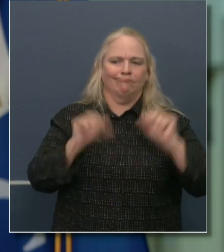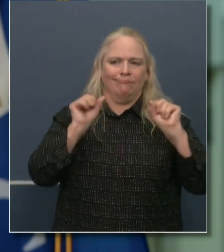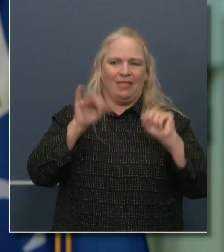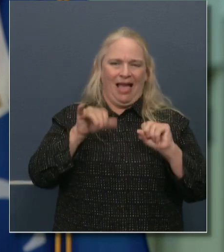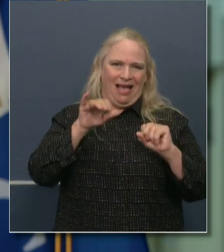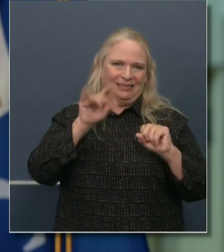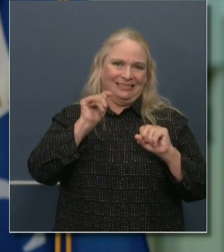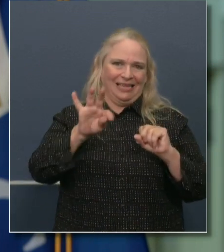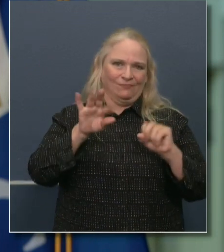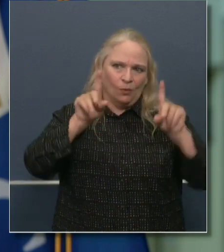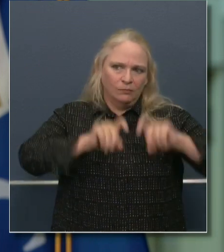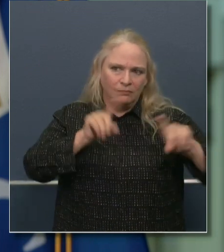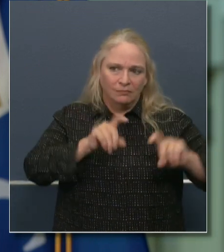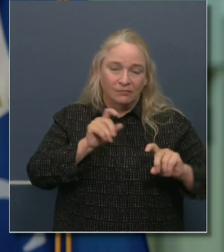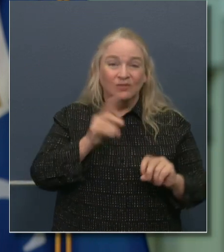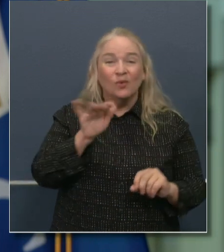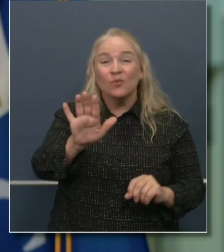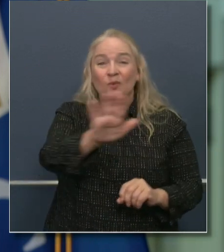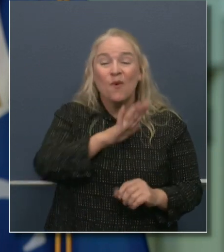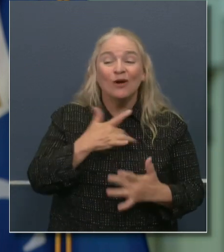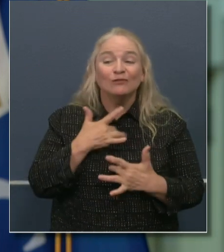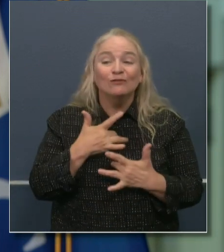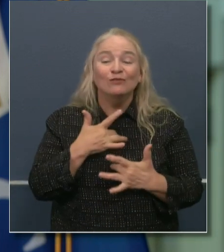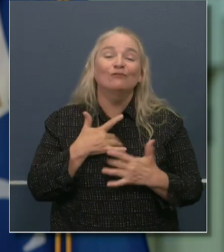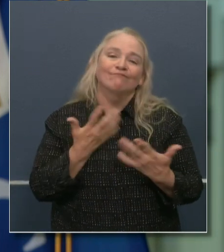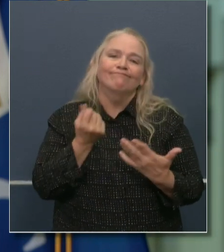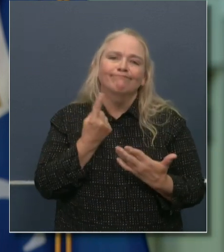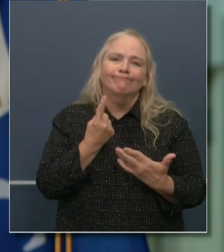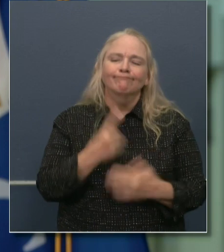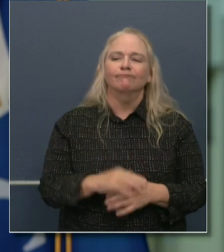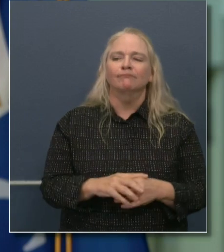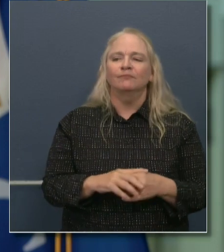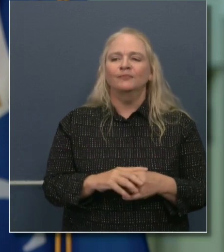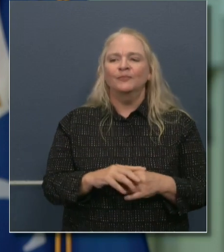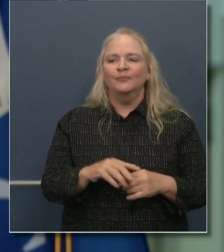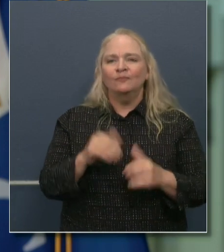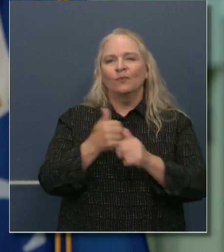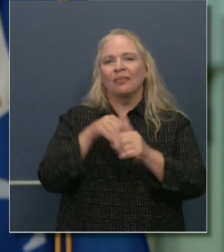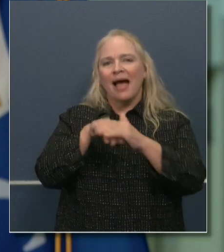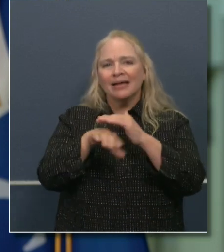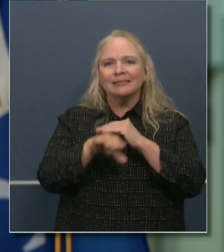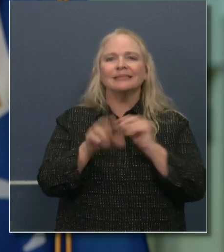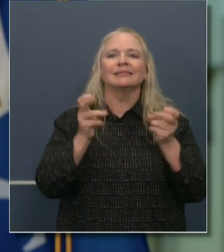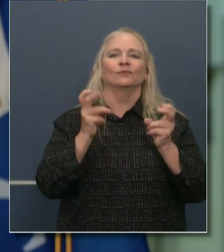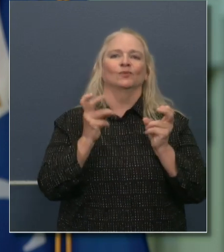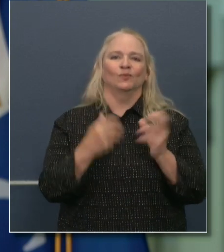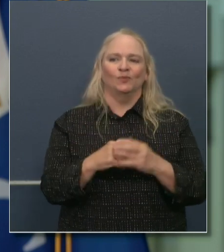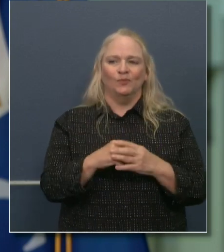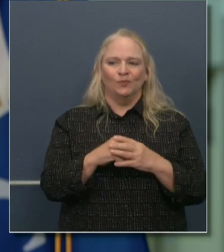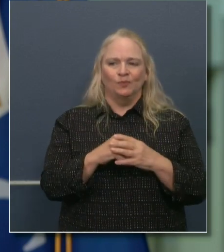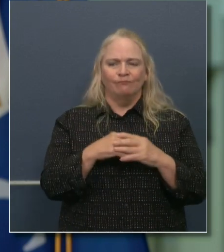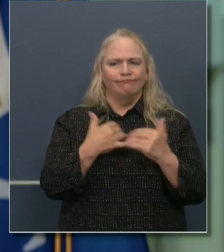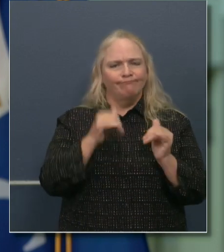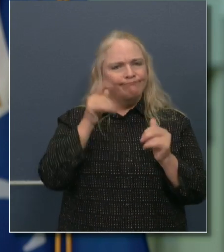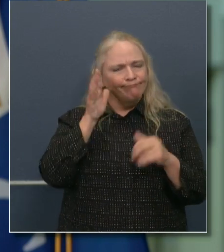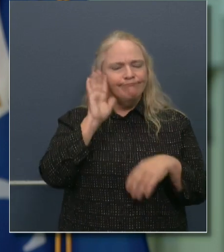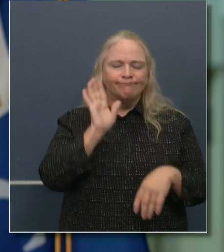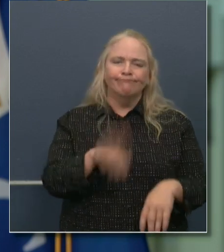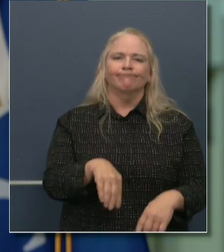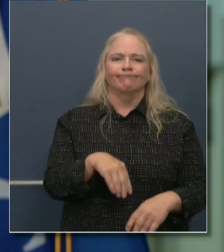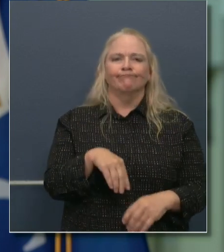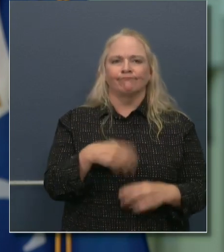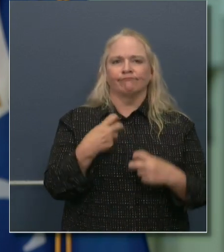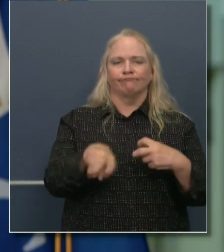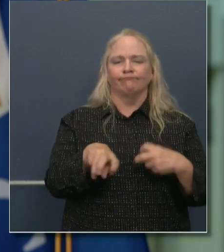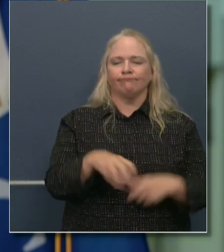the concern that you're bringing up as it relates to access issues that remain stubborn, issues related